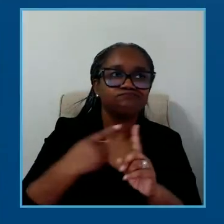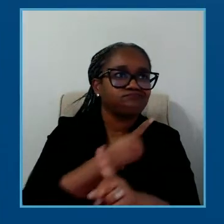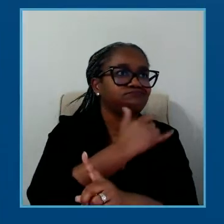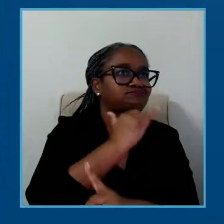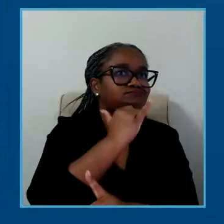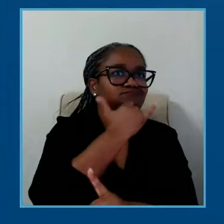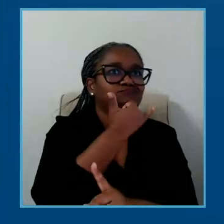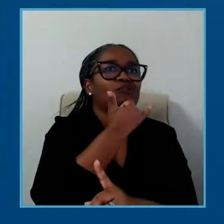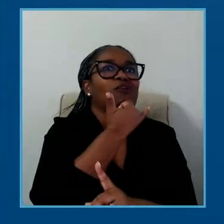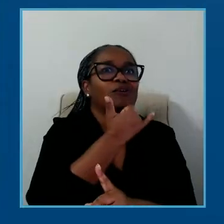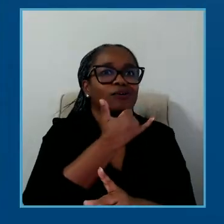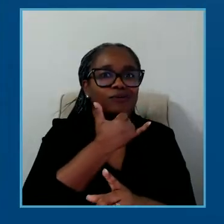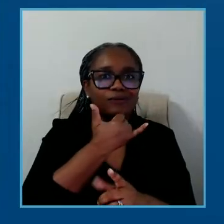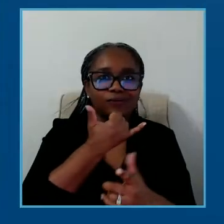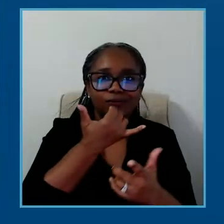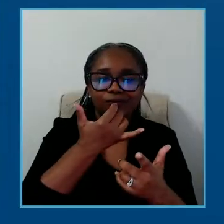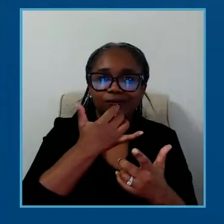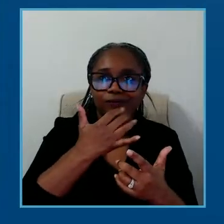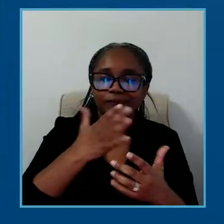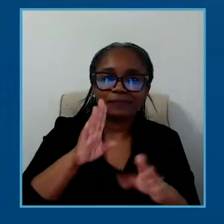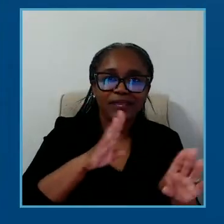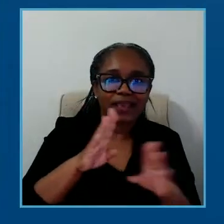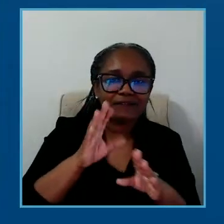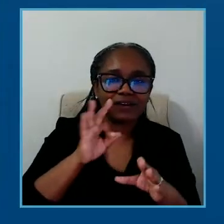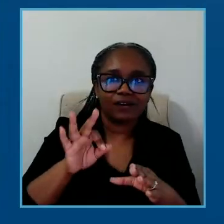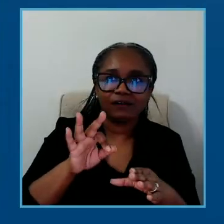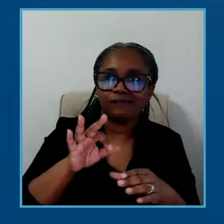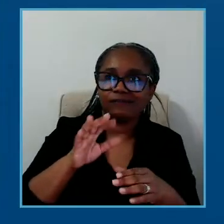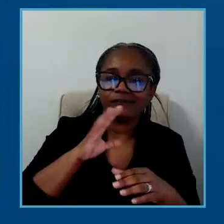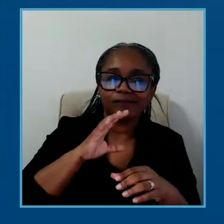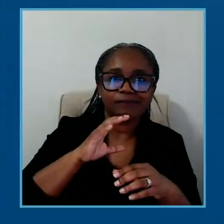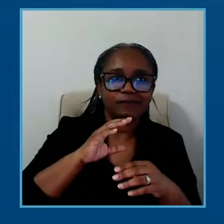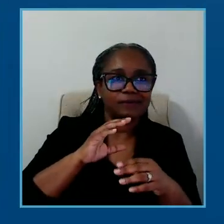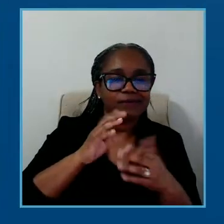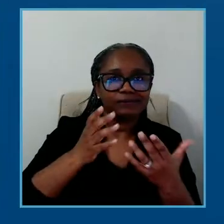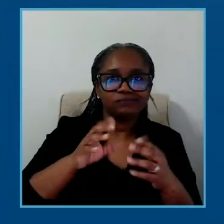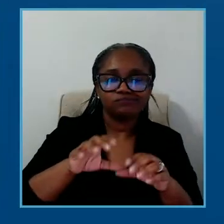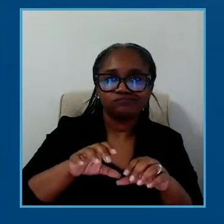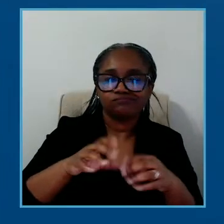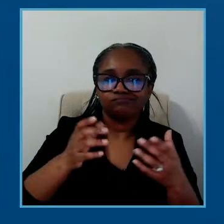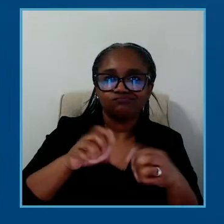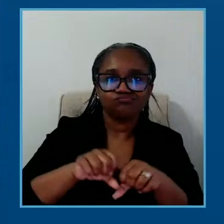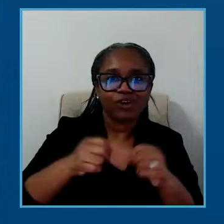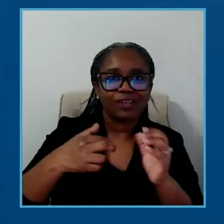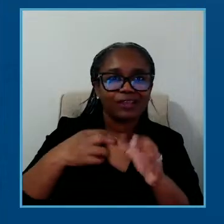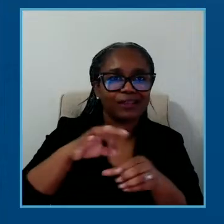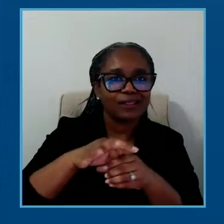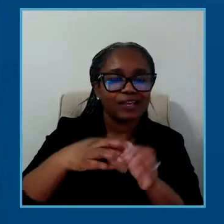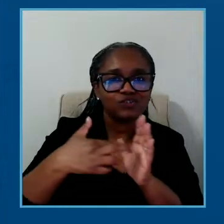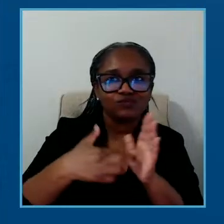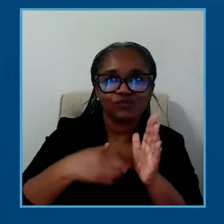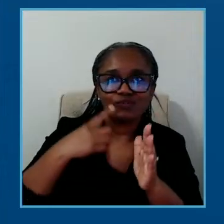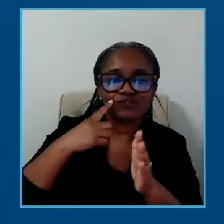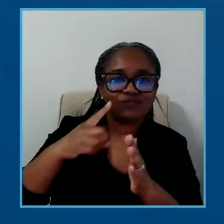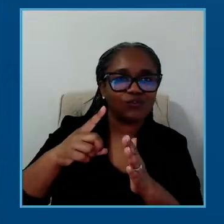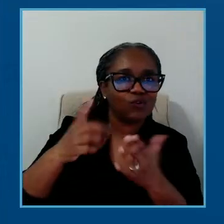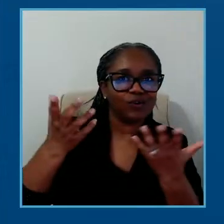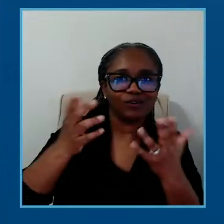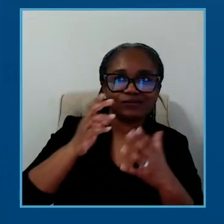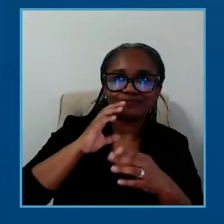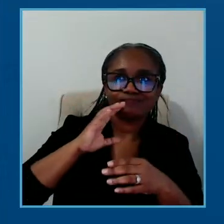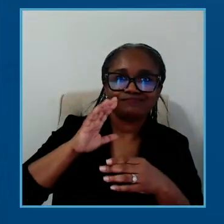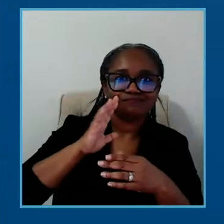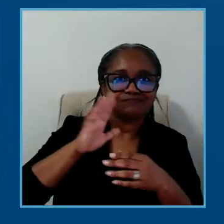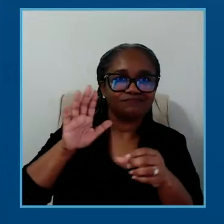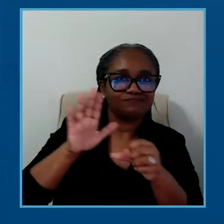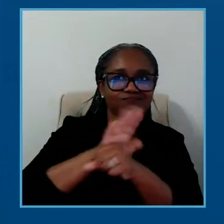unfairly. There is absolutely no allegation that Vice Chair Kenyatta or Vice Chair Hogg did anything inappropriate